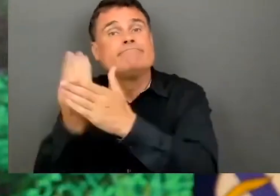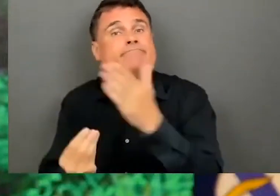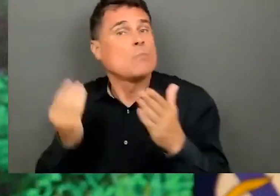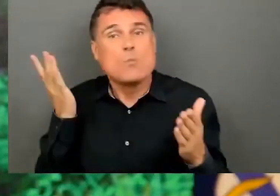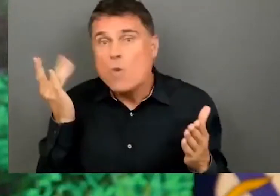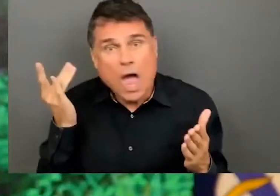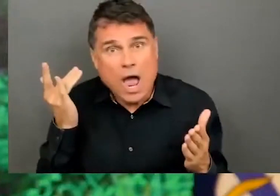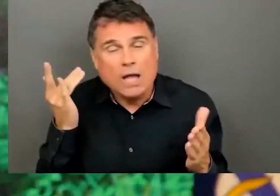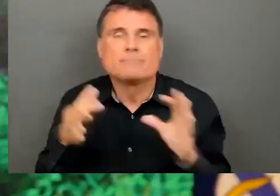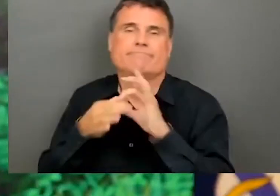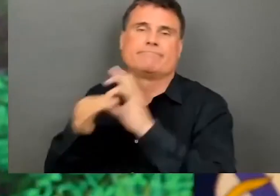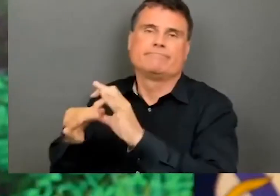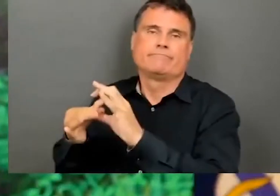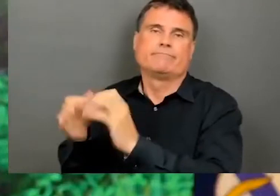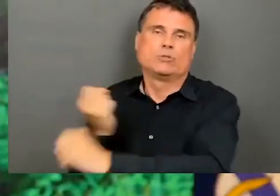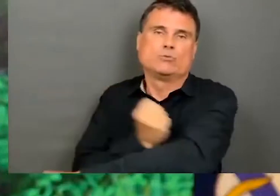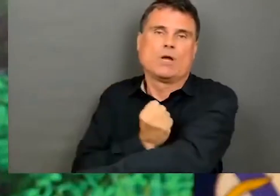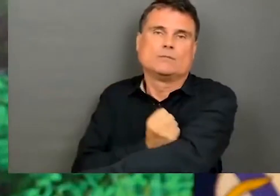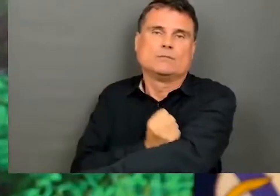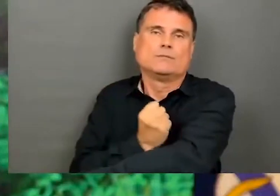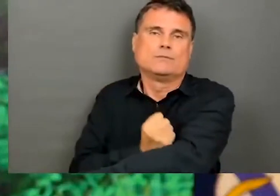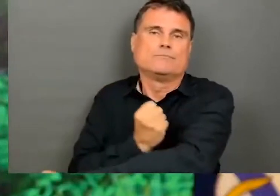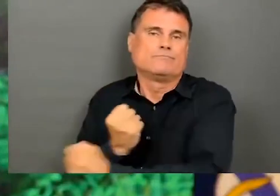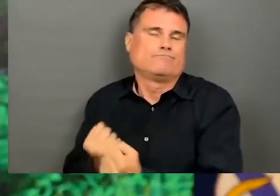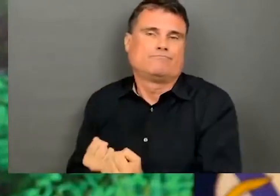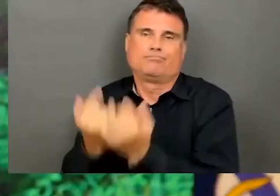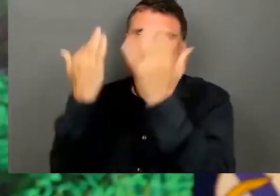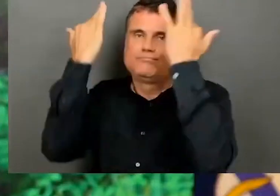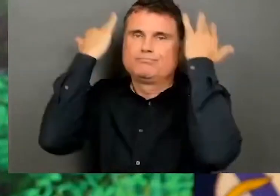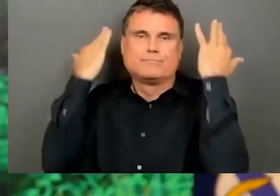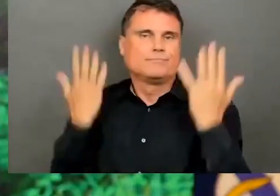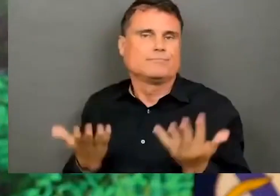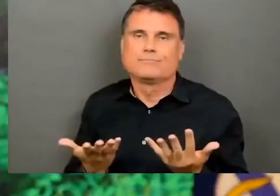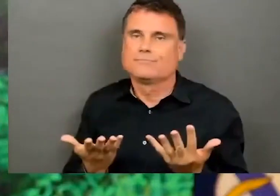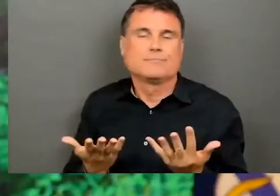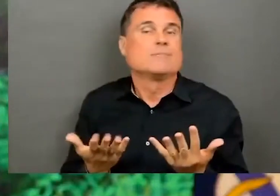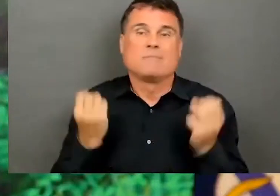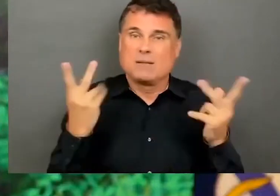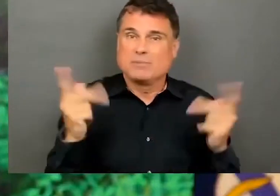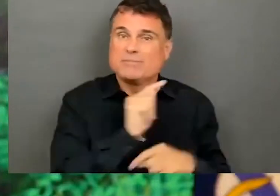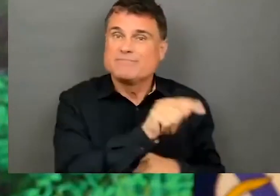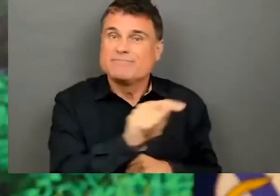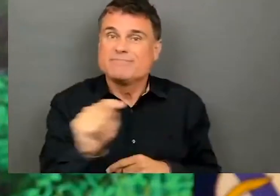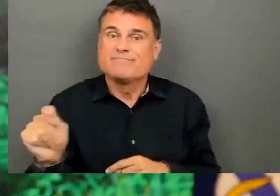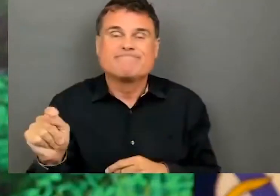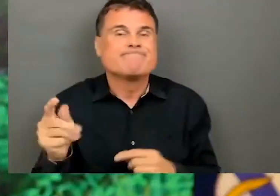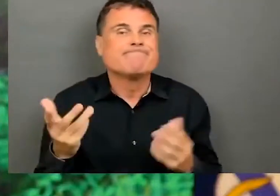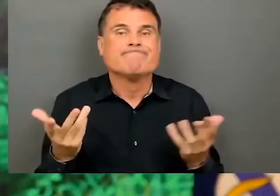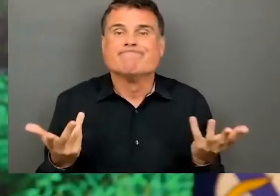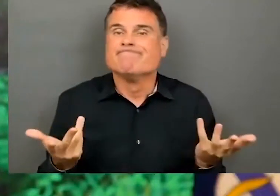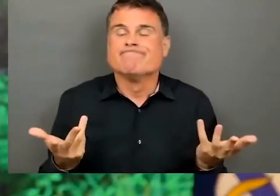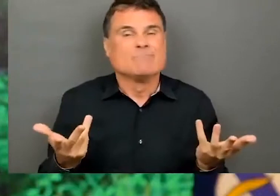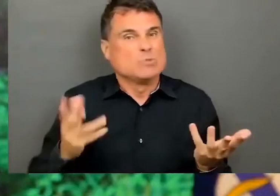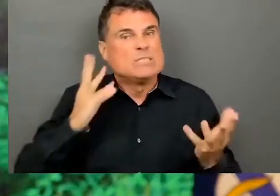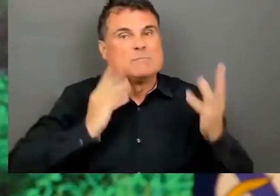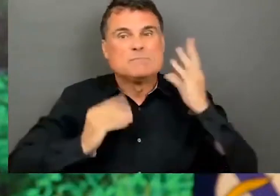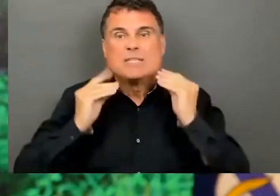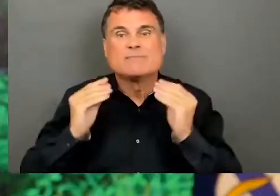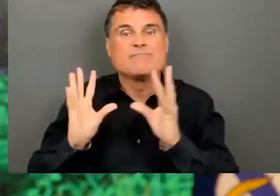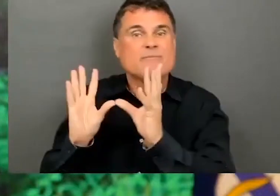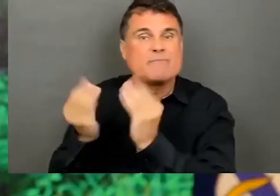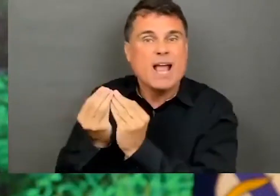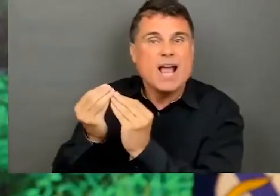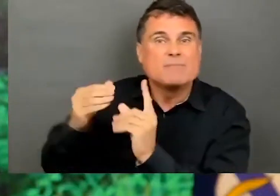have lost loved ones in recent days, weeks, months over this particularly